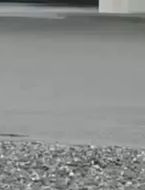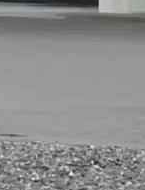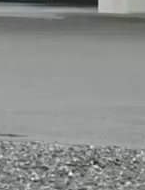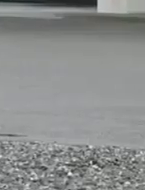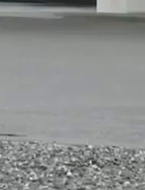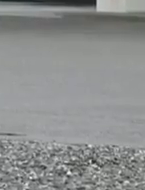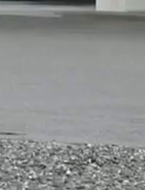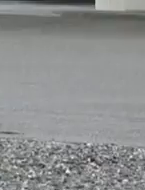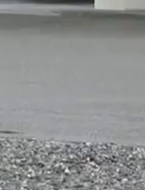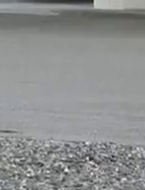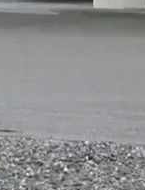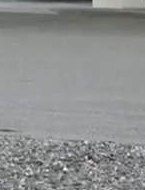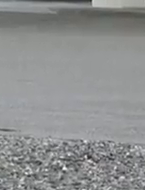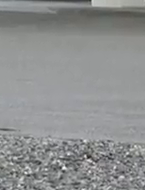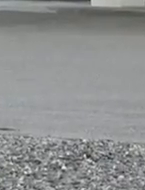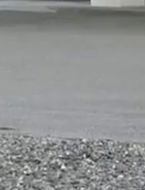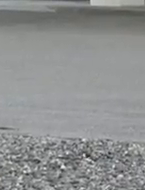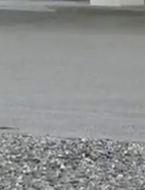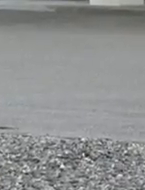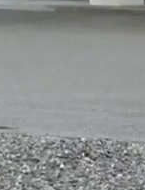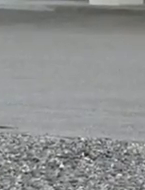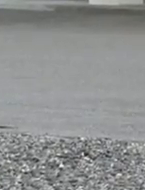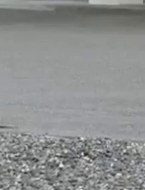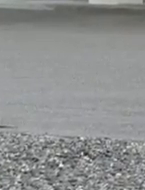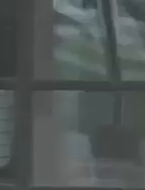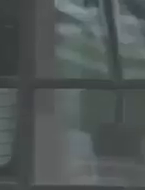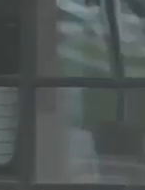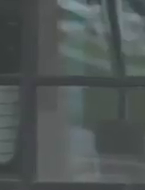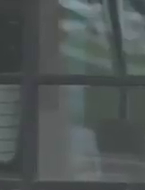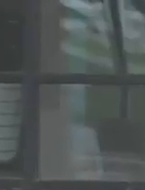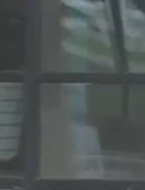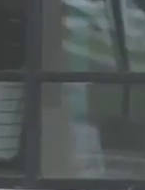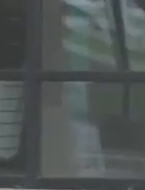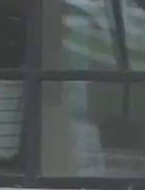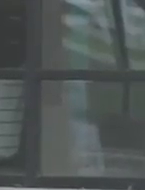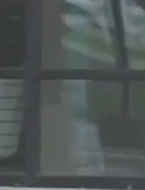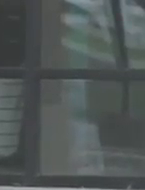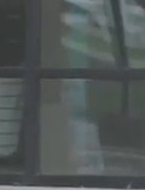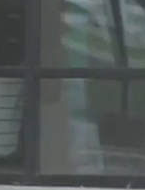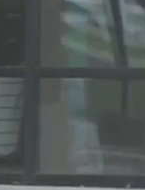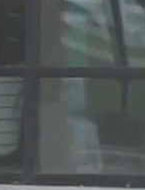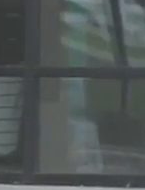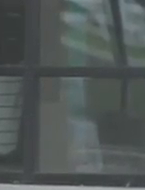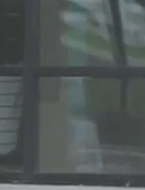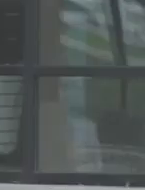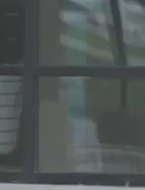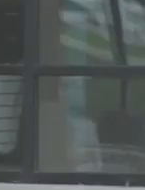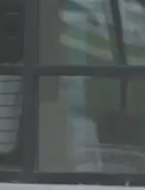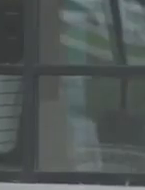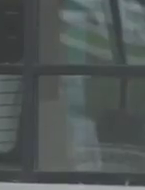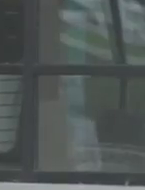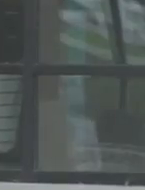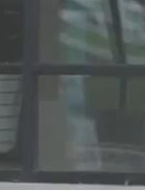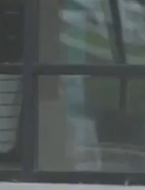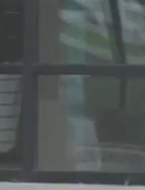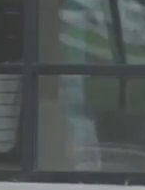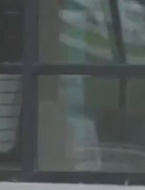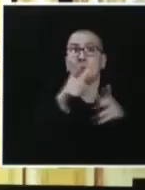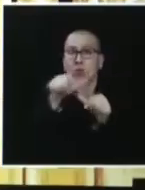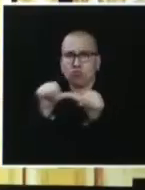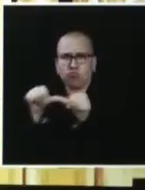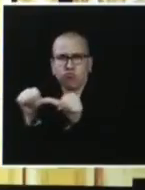restaurant. Governor Waltz says those who choose to reopen must have a safety plan and operate at no more than 50%